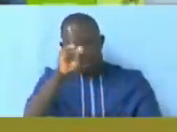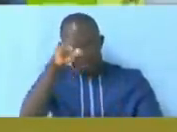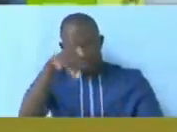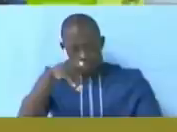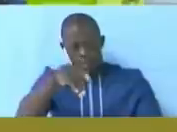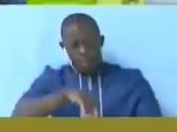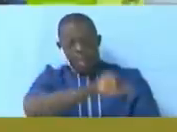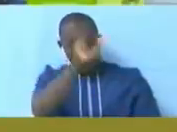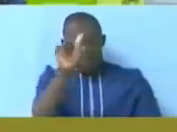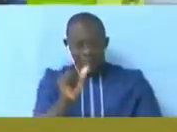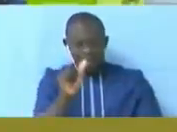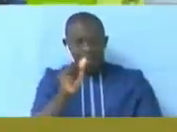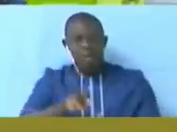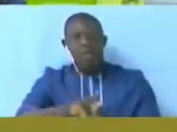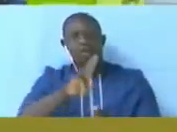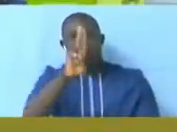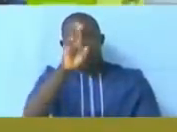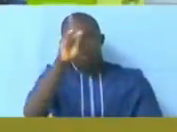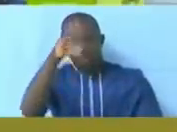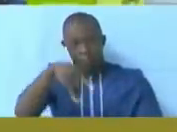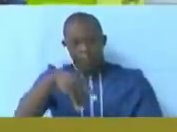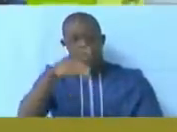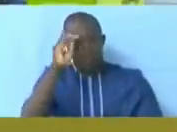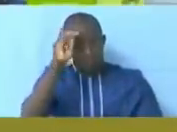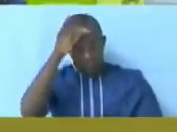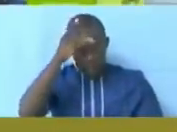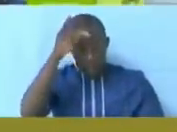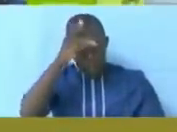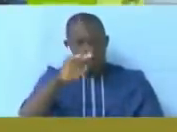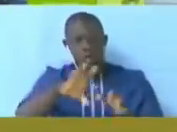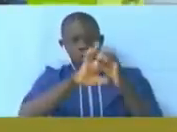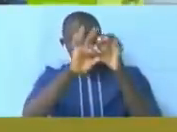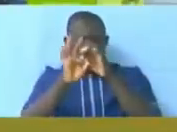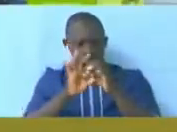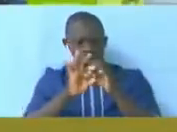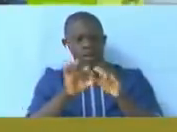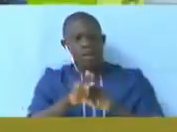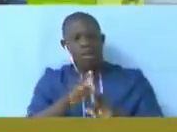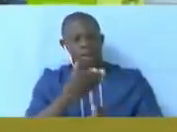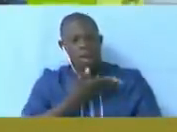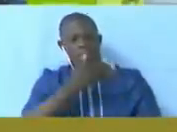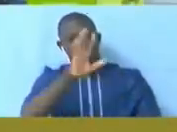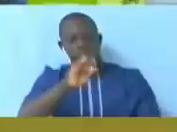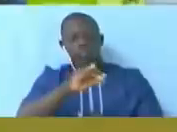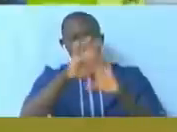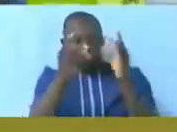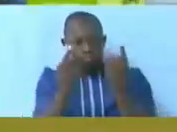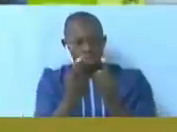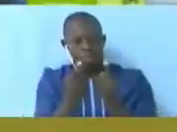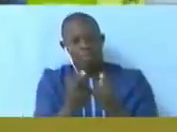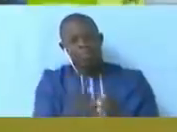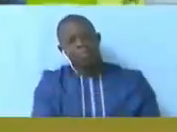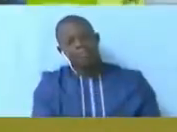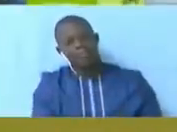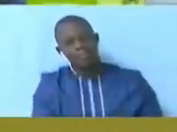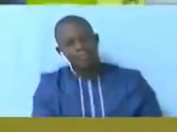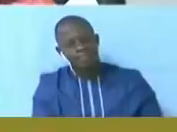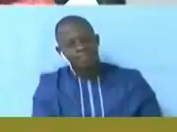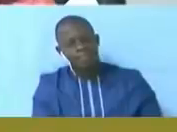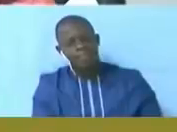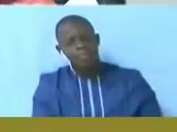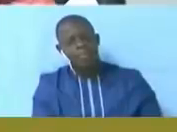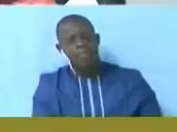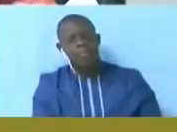charged. Mumu ani nani yawole kalamike tumi, andu inata UDP pati ofango fango fanan charge. The